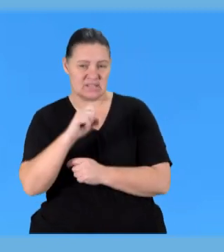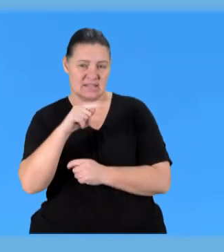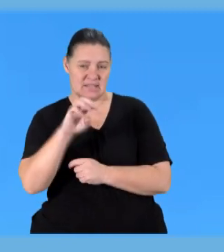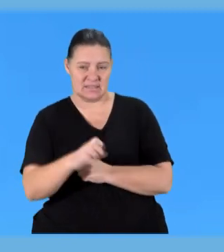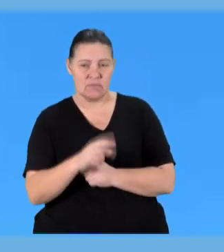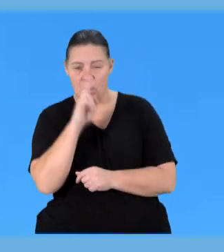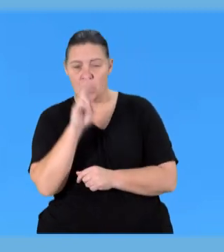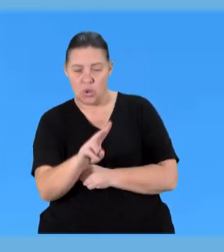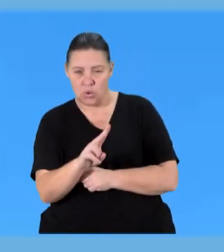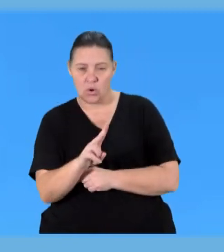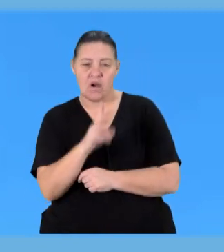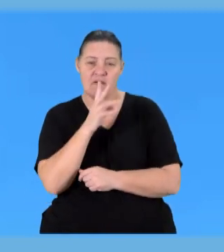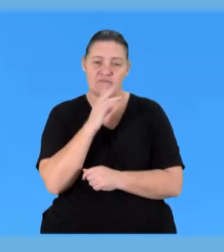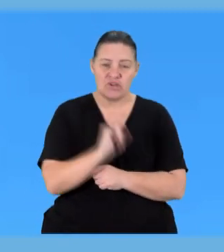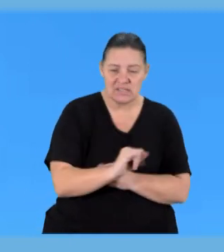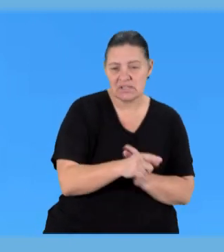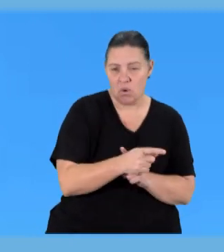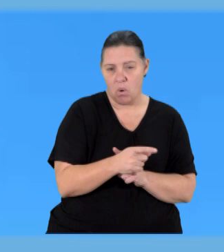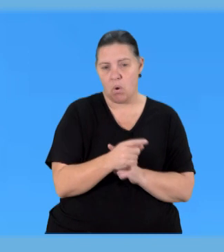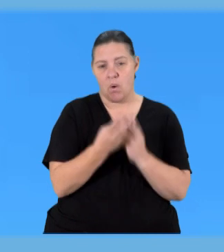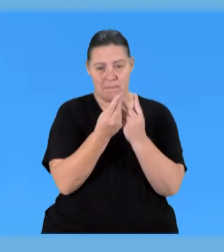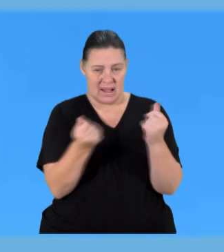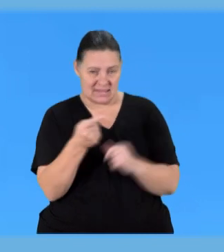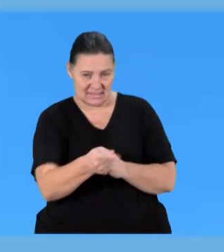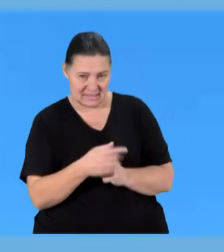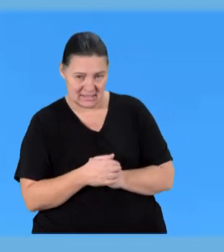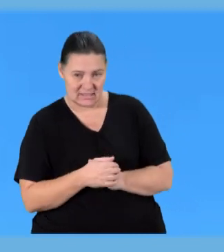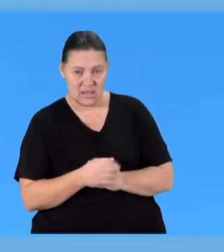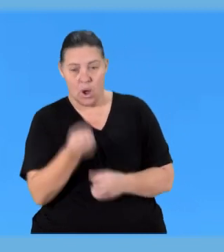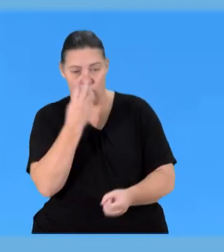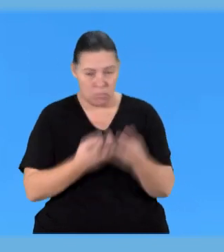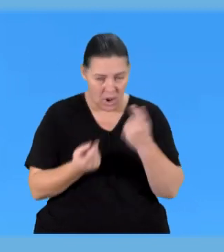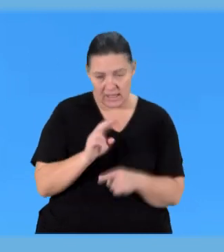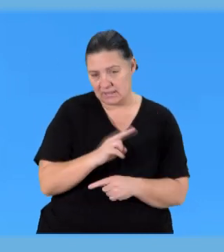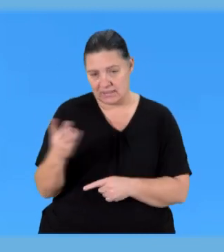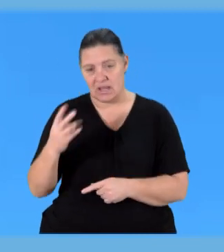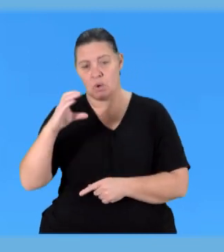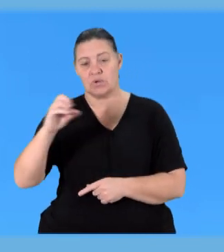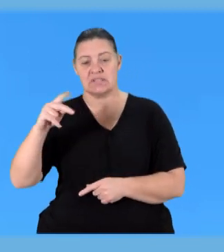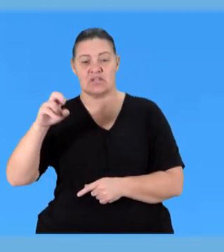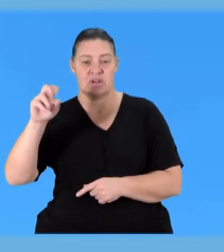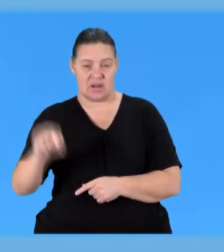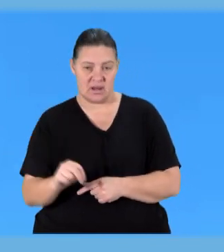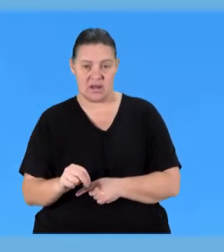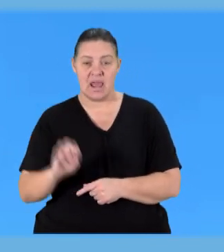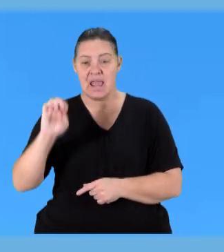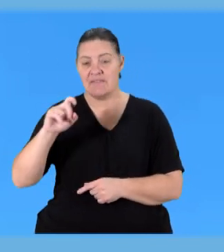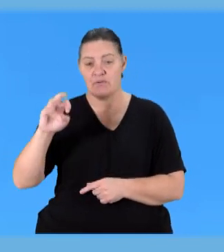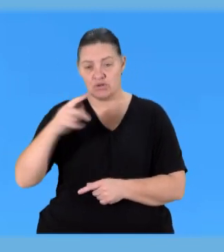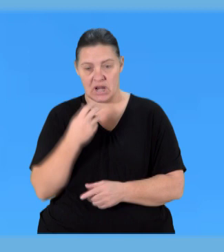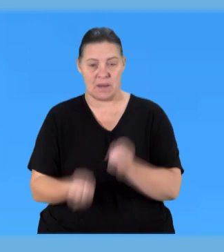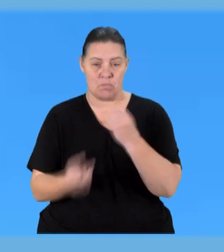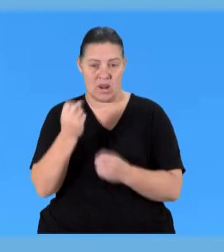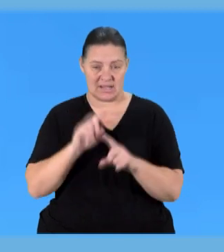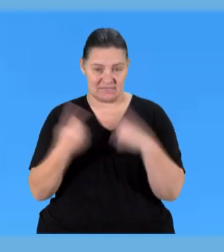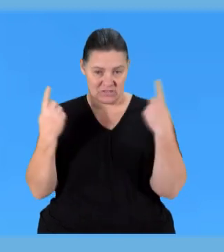of change of state, whereby we're looking at the freezing or solidifying versus melting, boiling versus condensation, evaporation